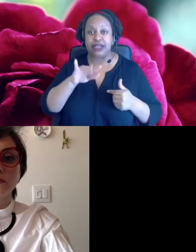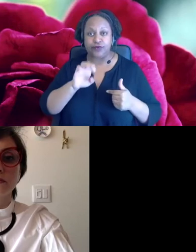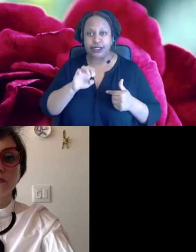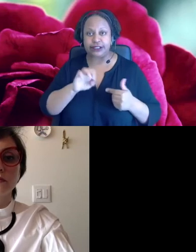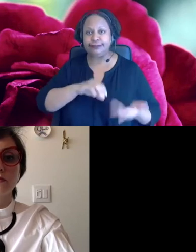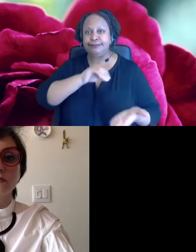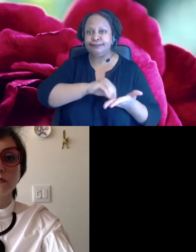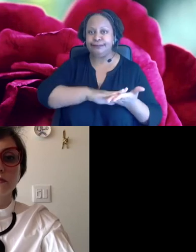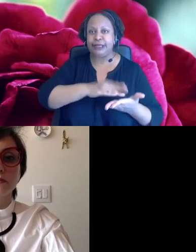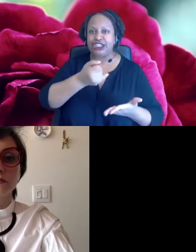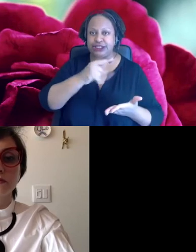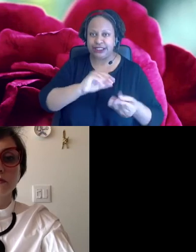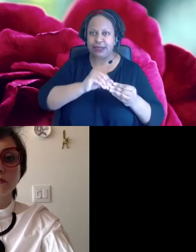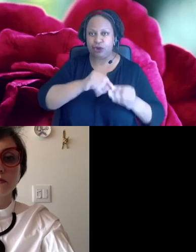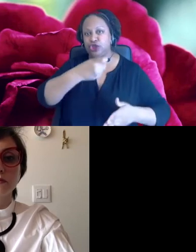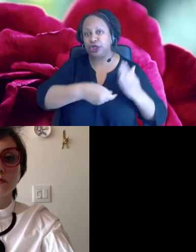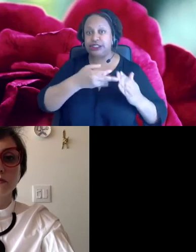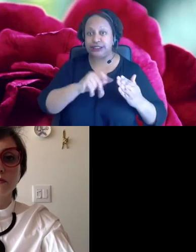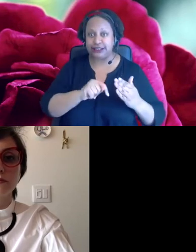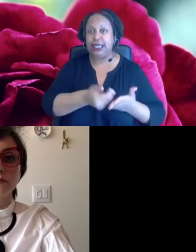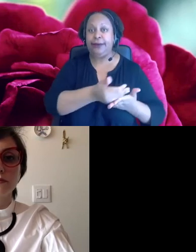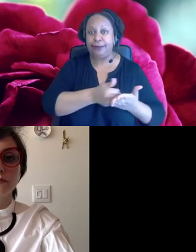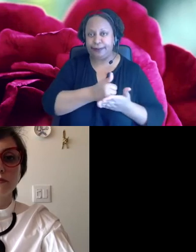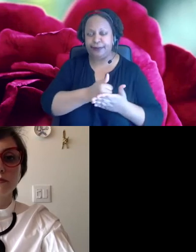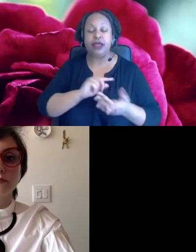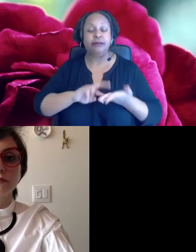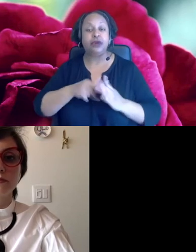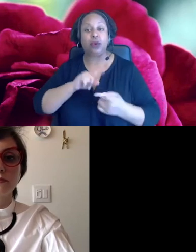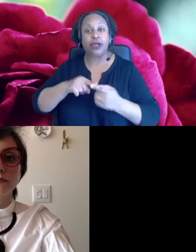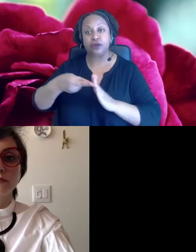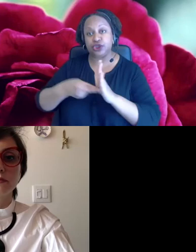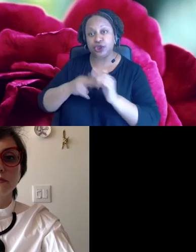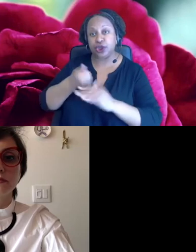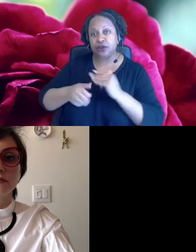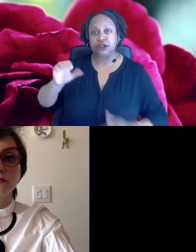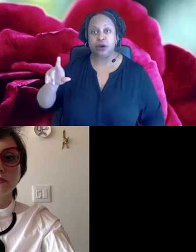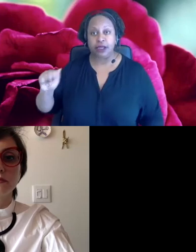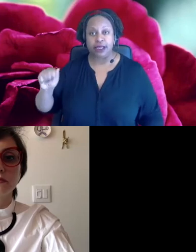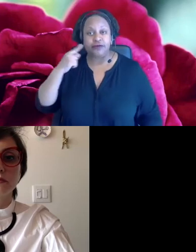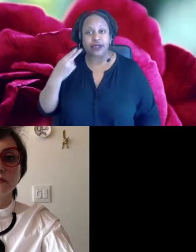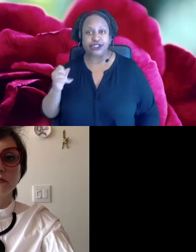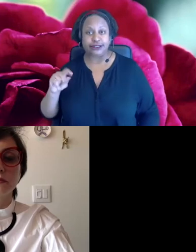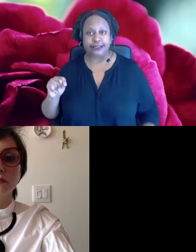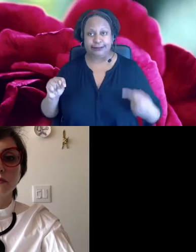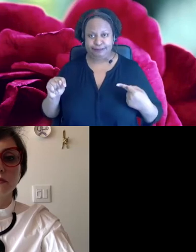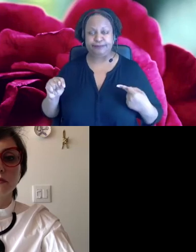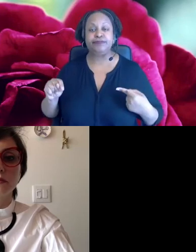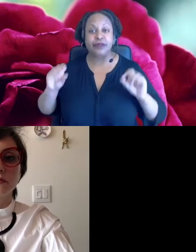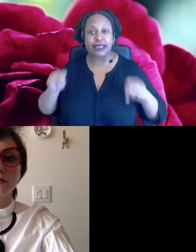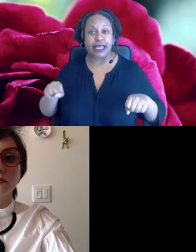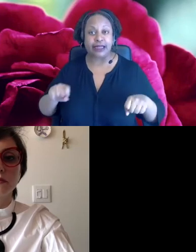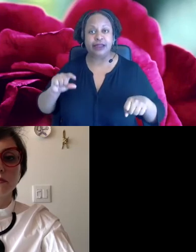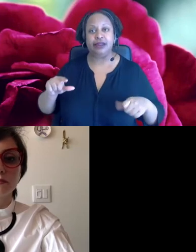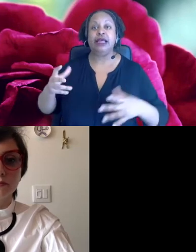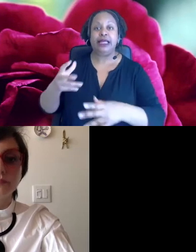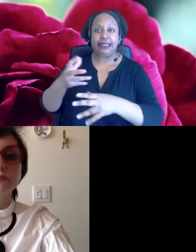And in that case, once you register, you can claim back, recover